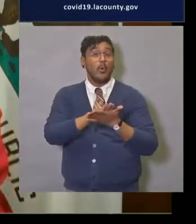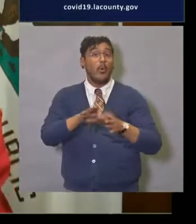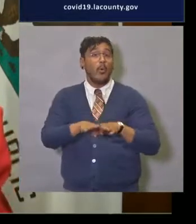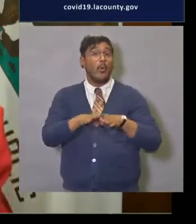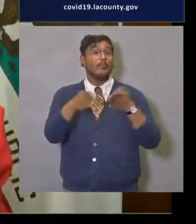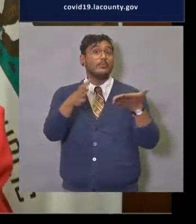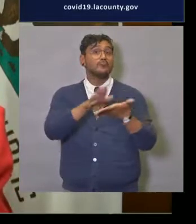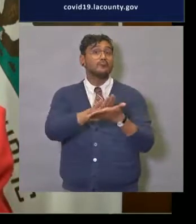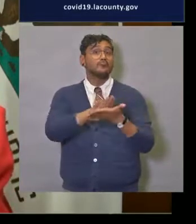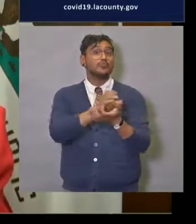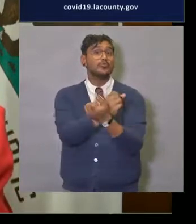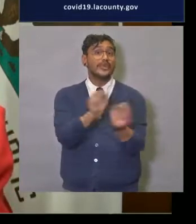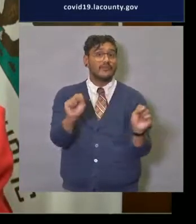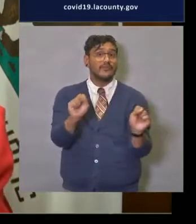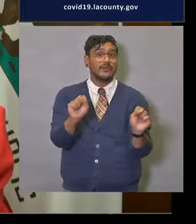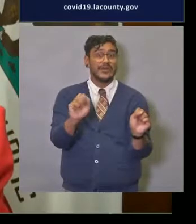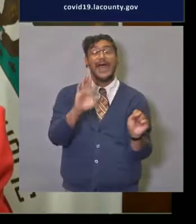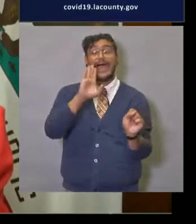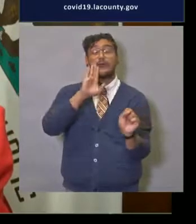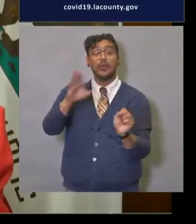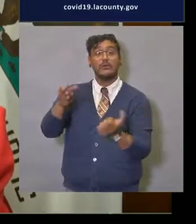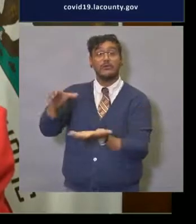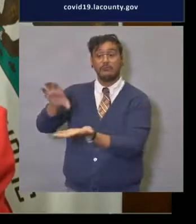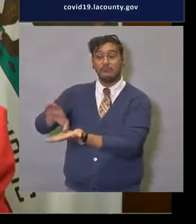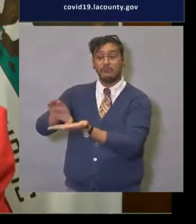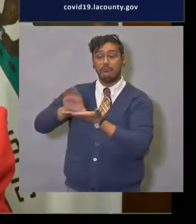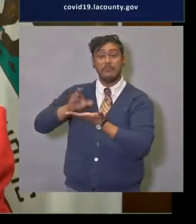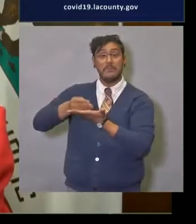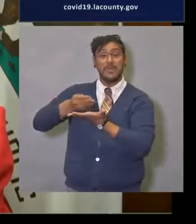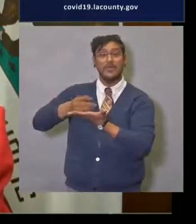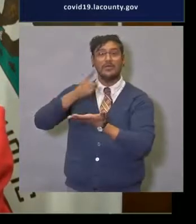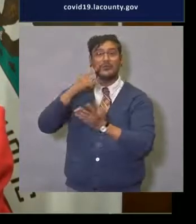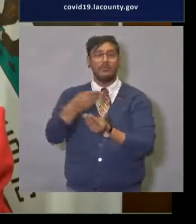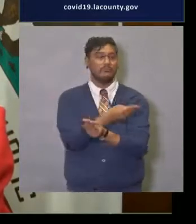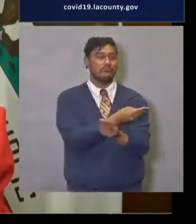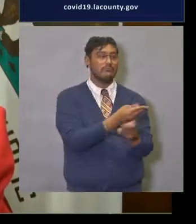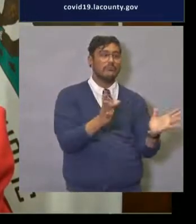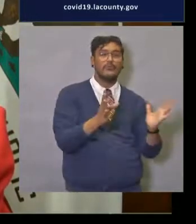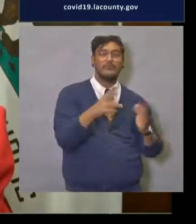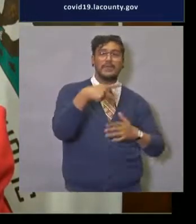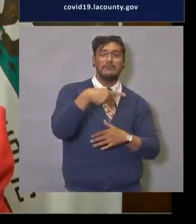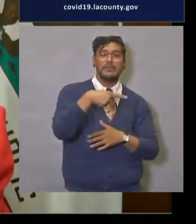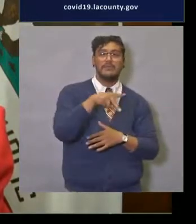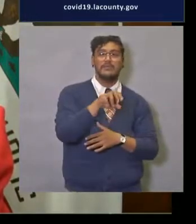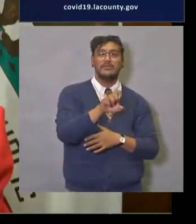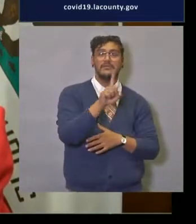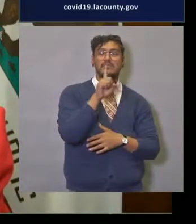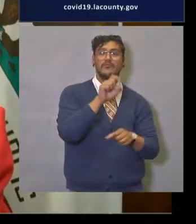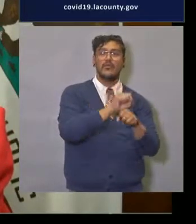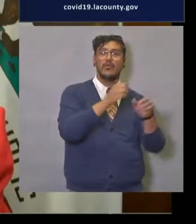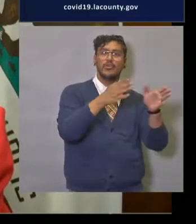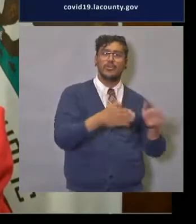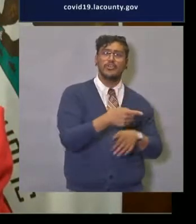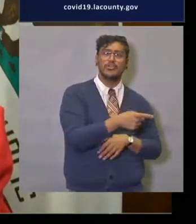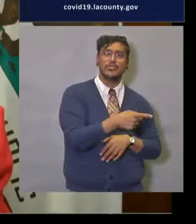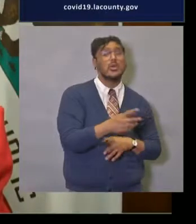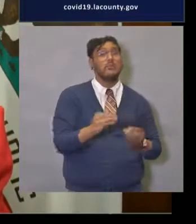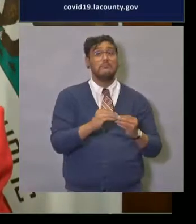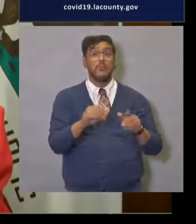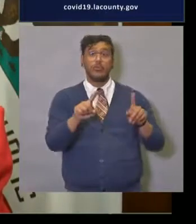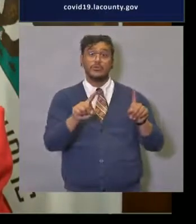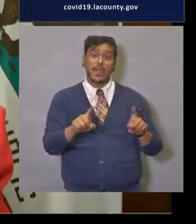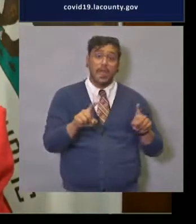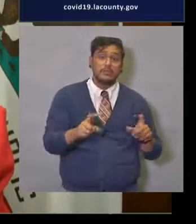provide necessary PPE to protect our workers, bolster our emergency response, expand testing, and strengthen